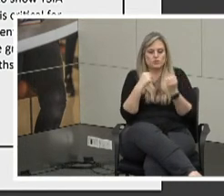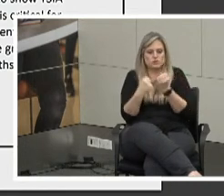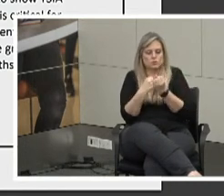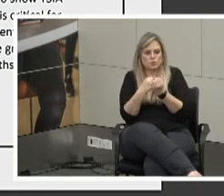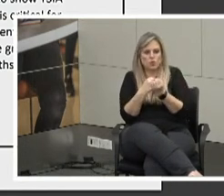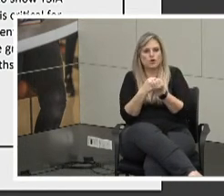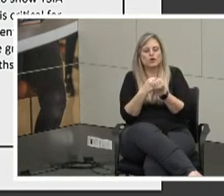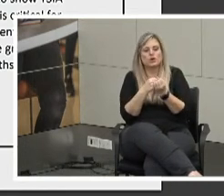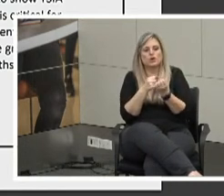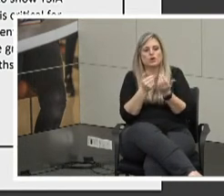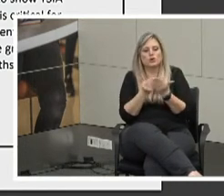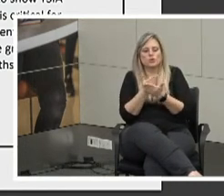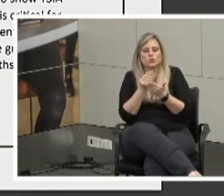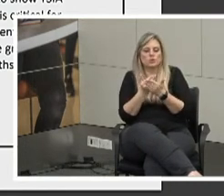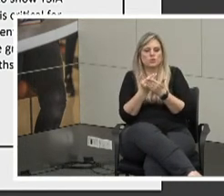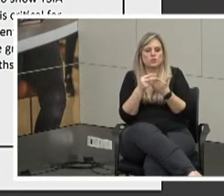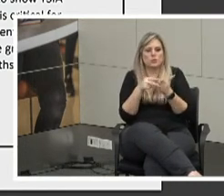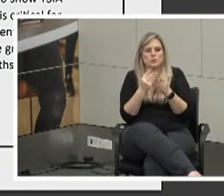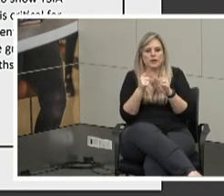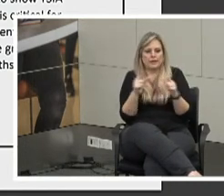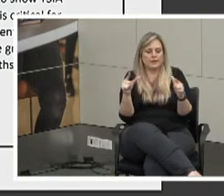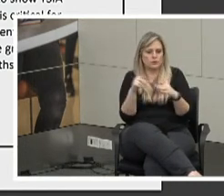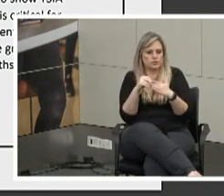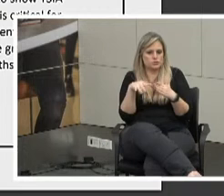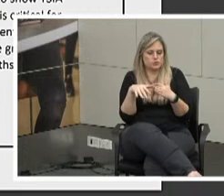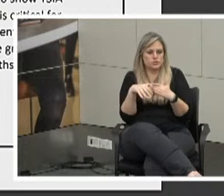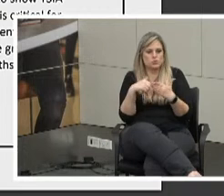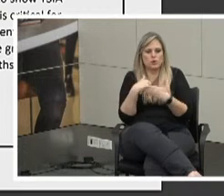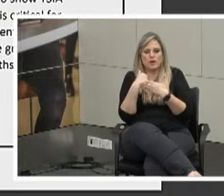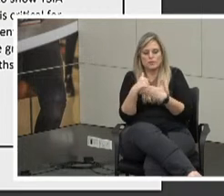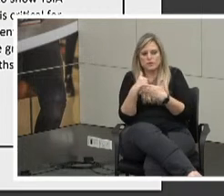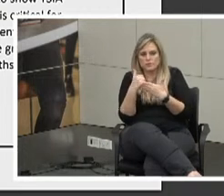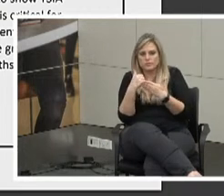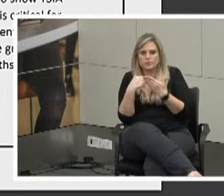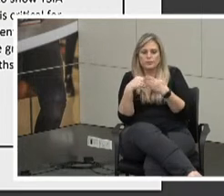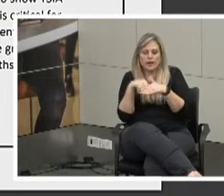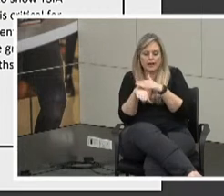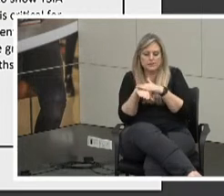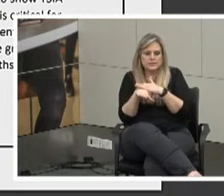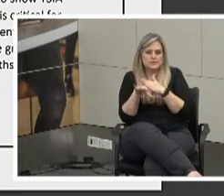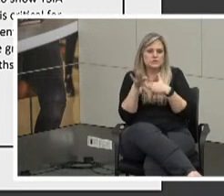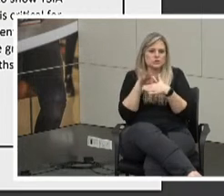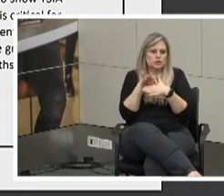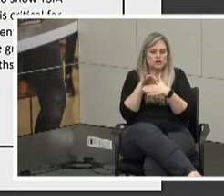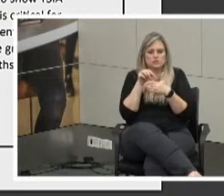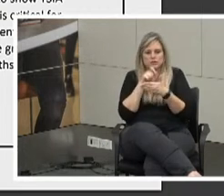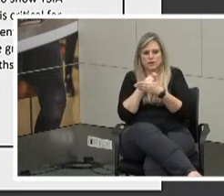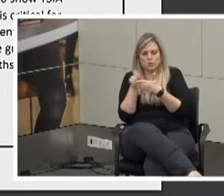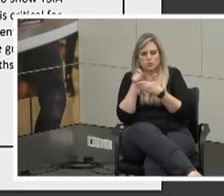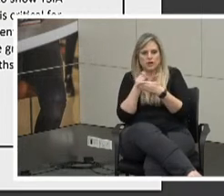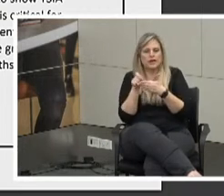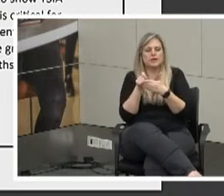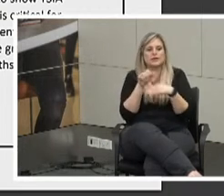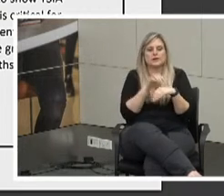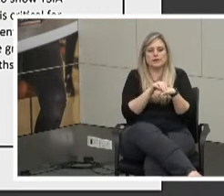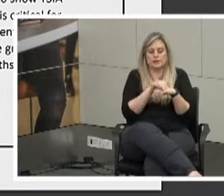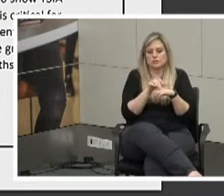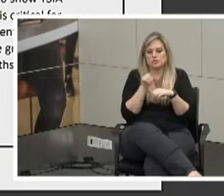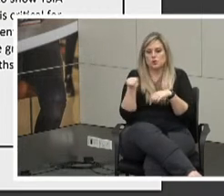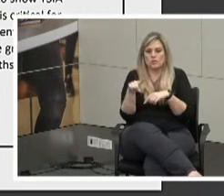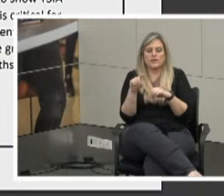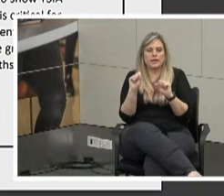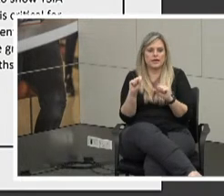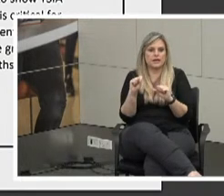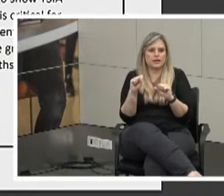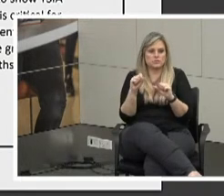students that really help uh support them in accessing content and writing in in uh in English so that they can do well